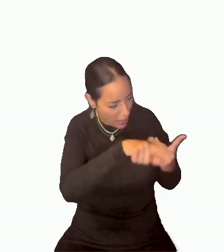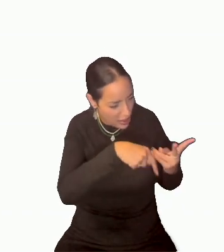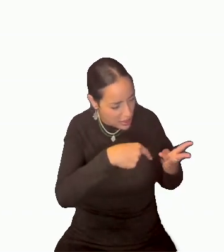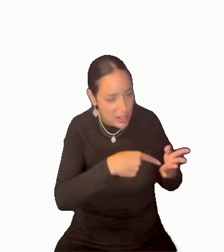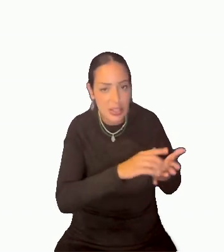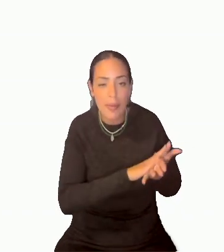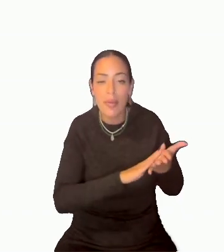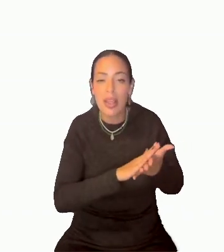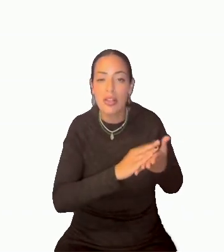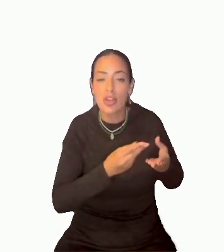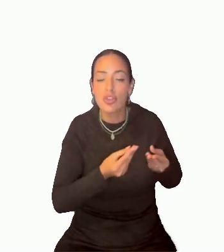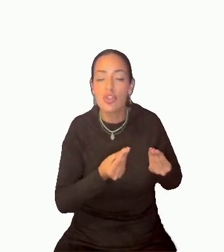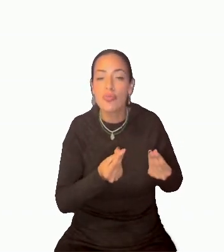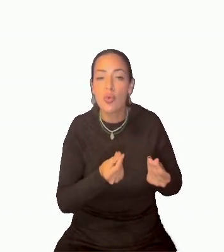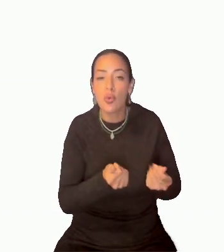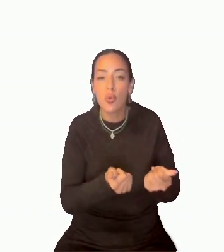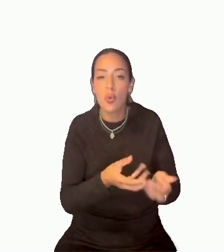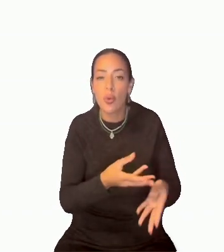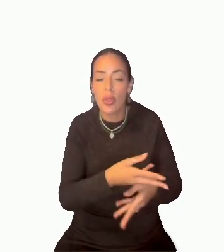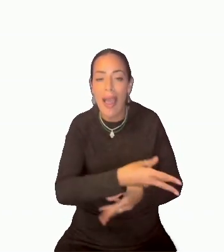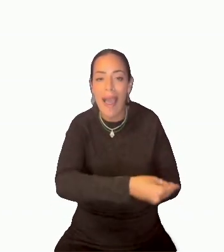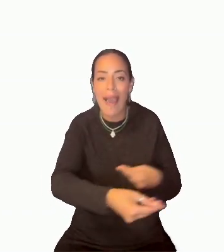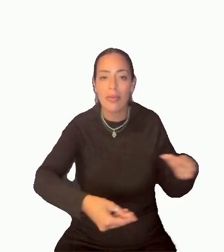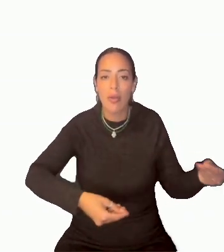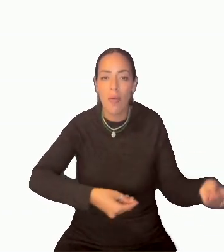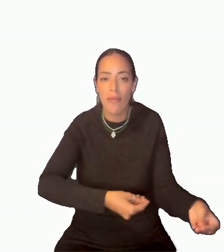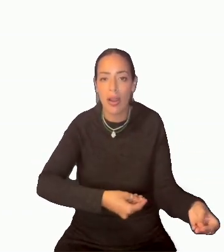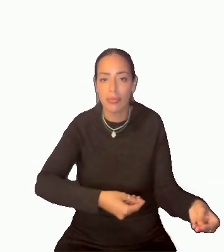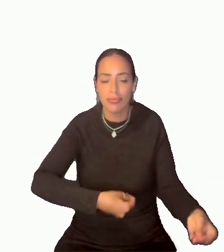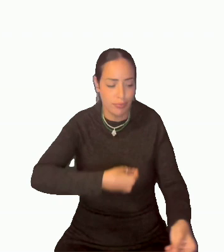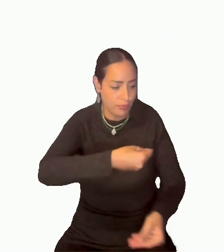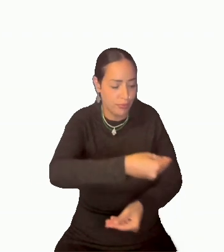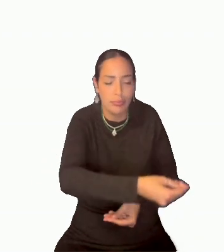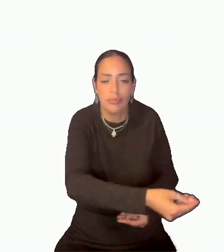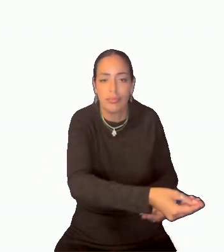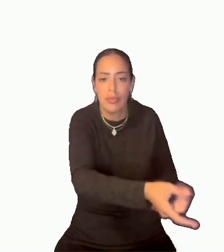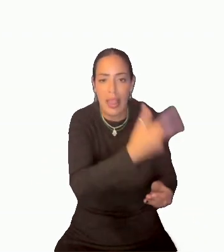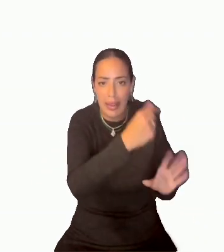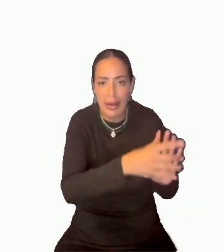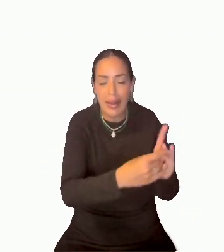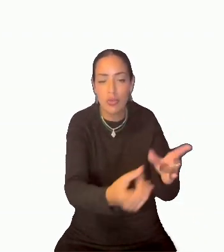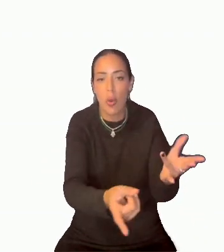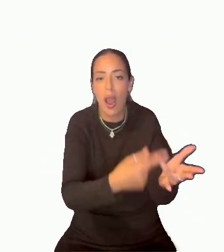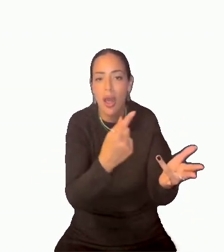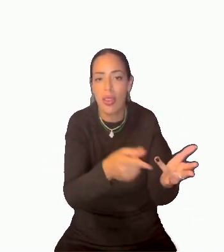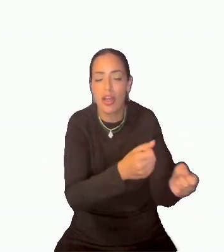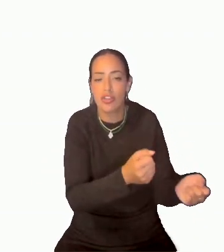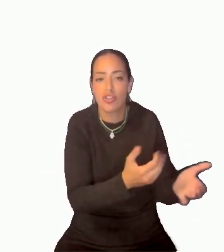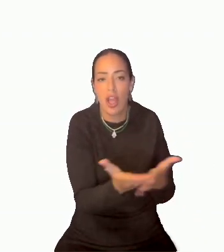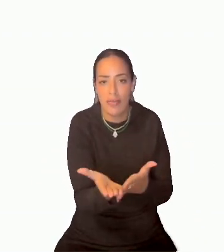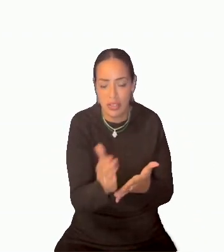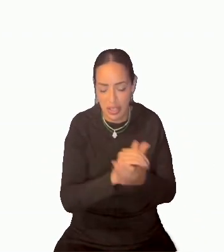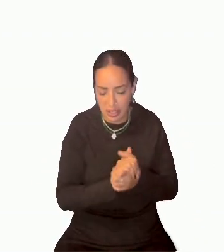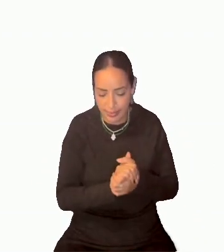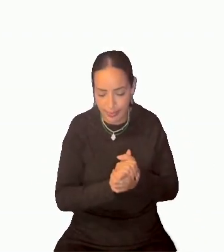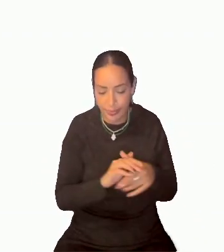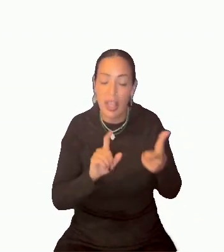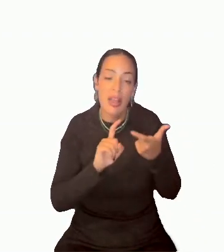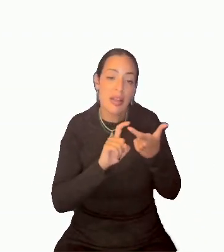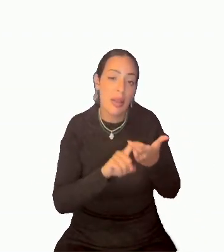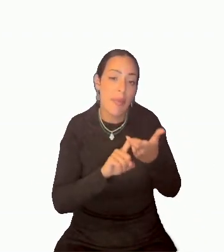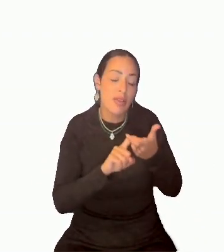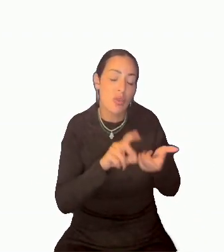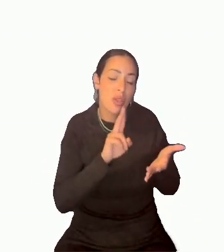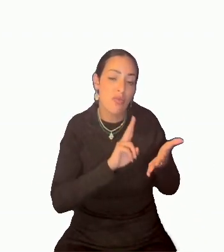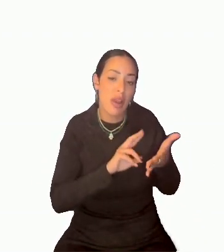care if they wish to engage with these services. Depending on the nature of the relationship that you've had with the bereaved family, you